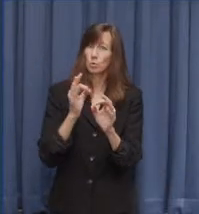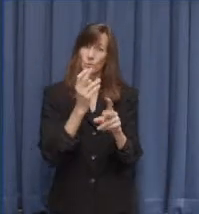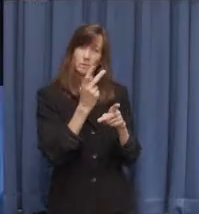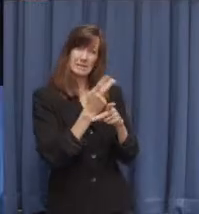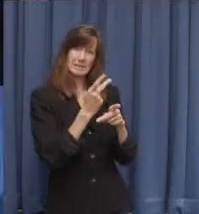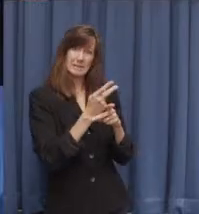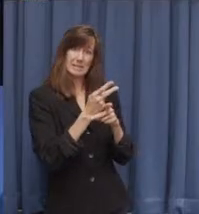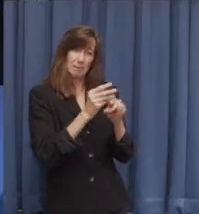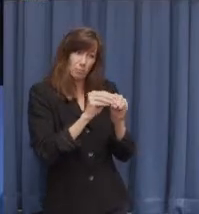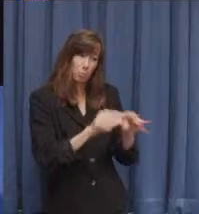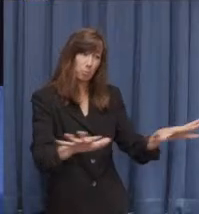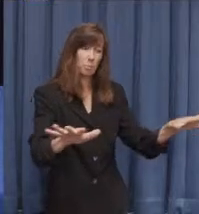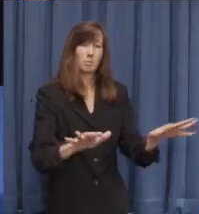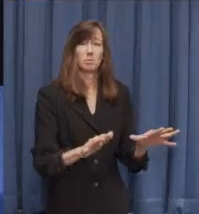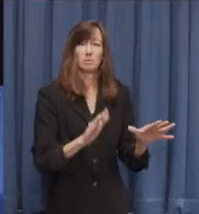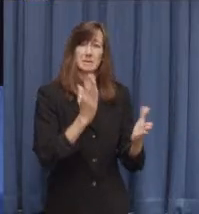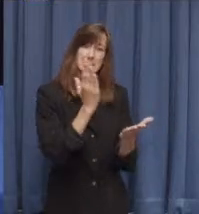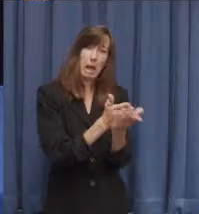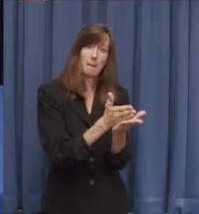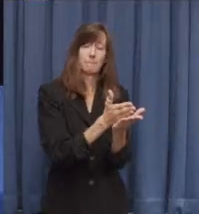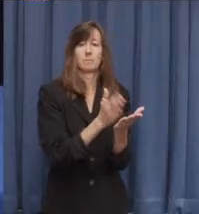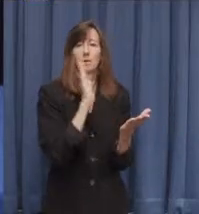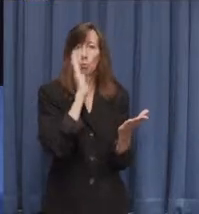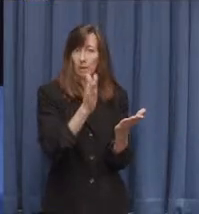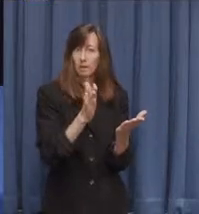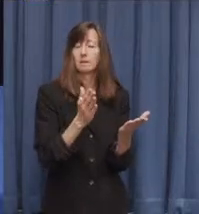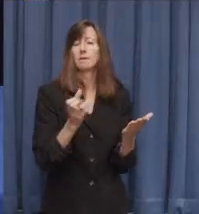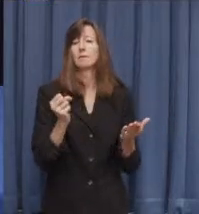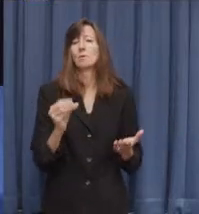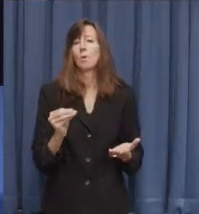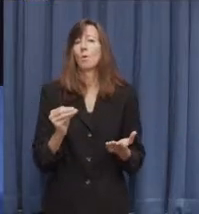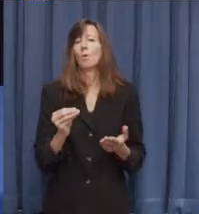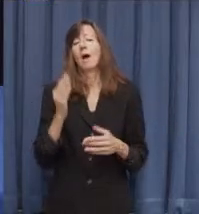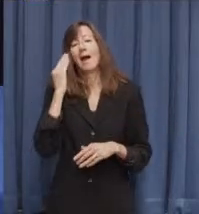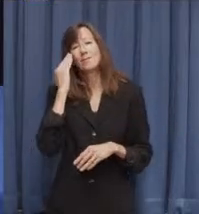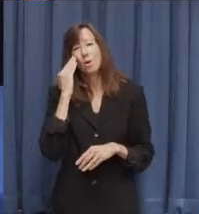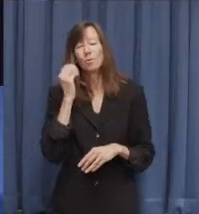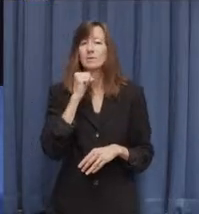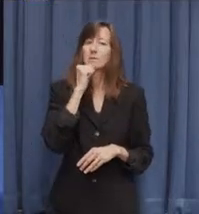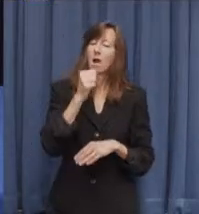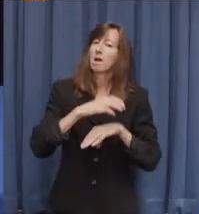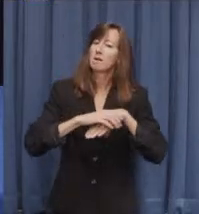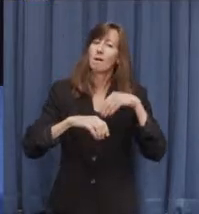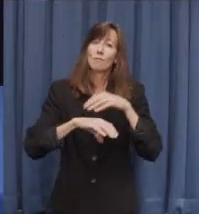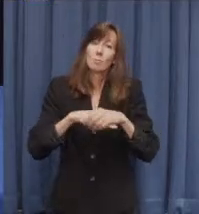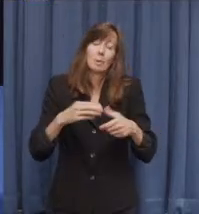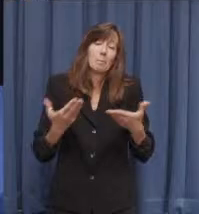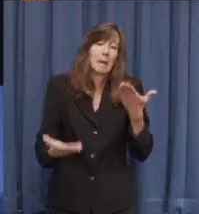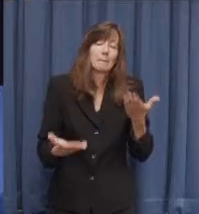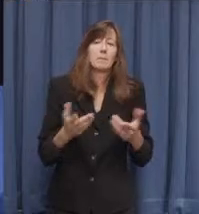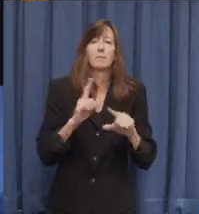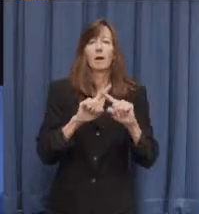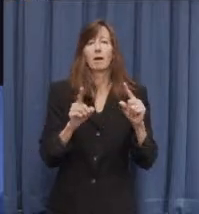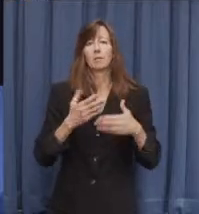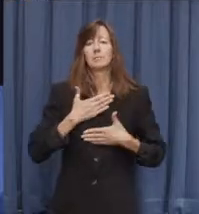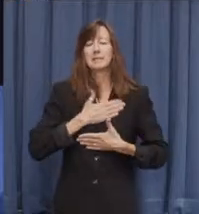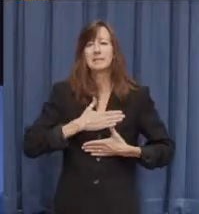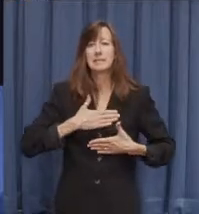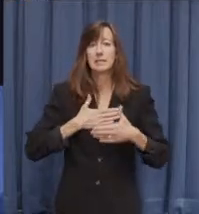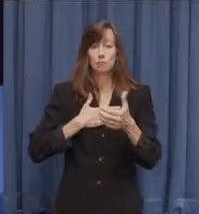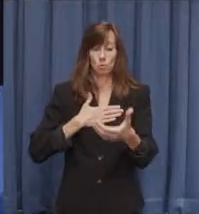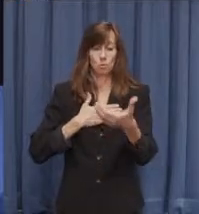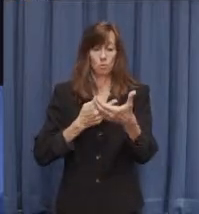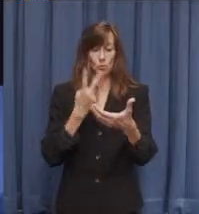weird, I know it's a little uncomfortable, but please pick up the phone, engage with those folks. The privacy